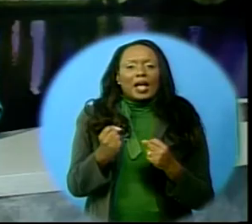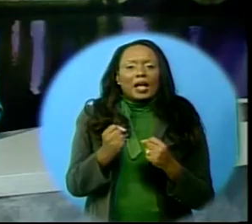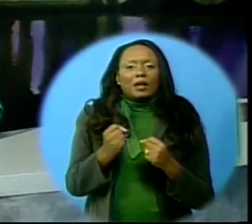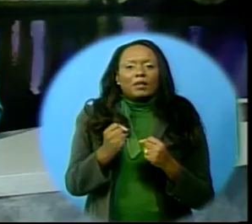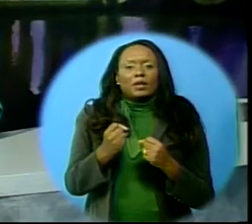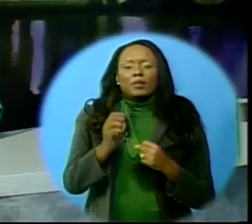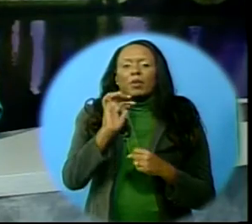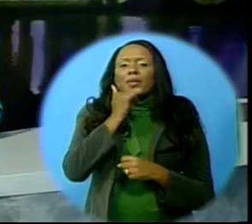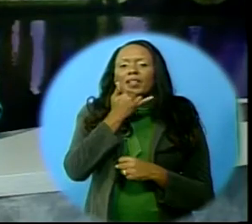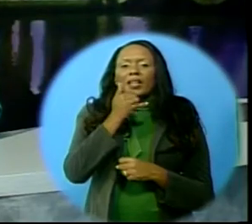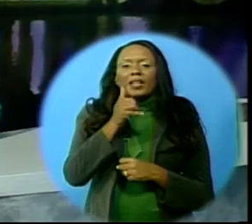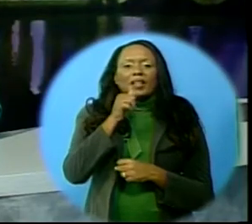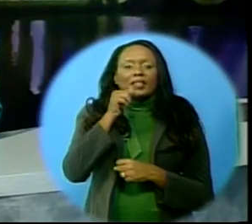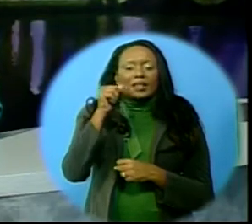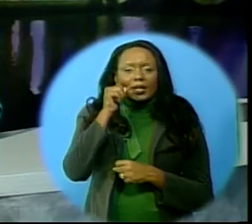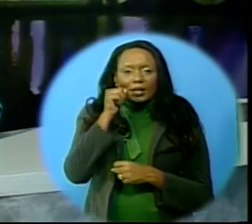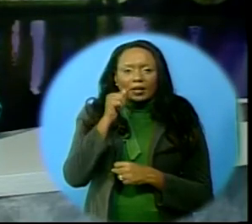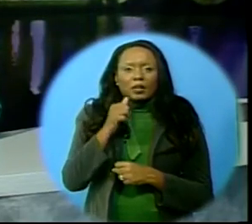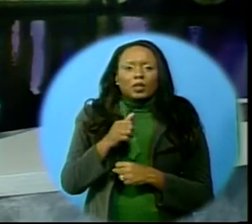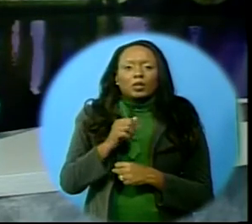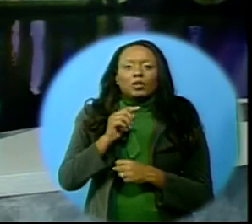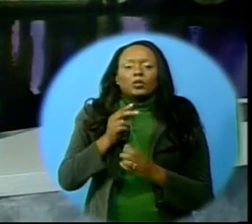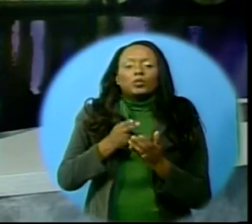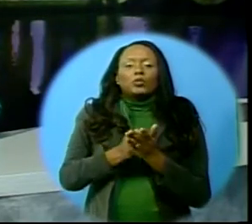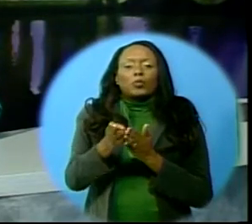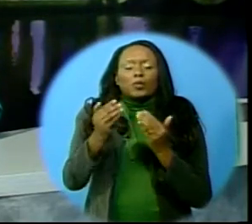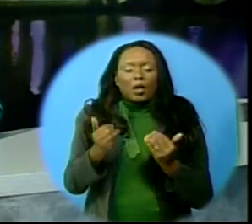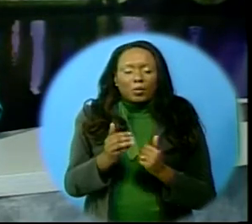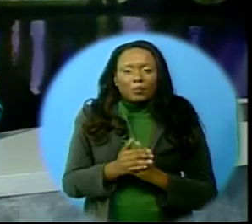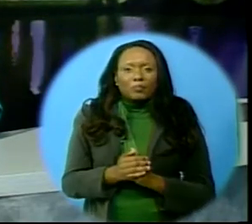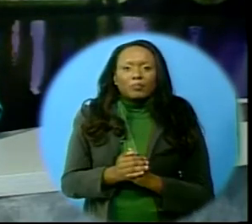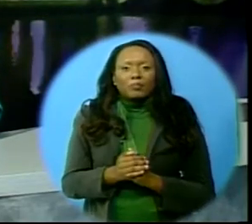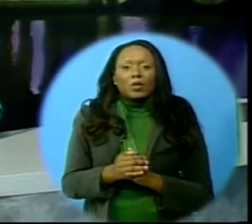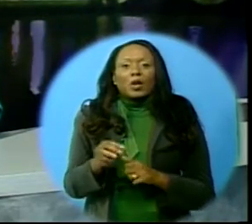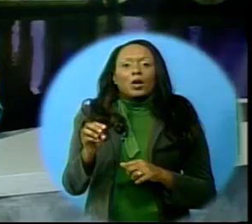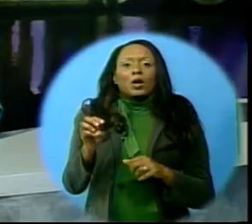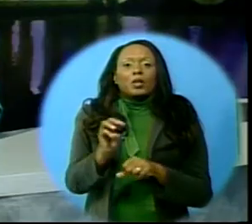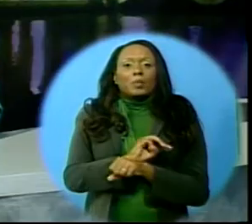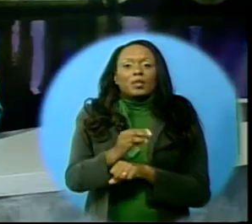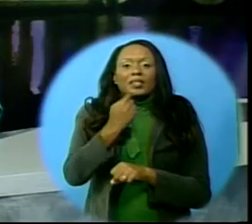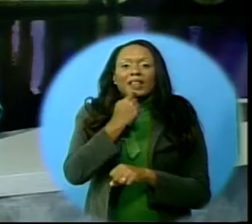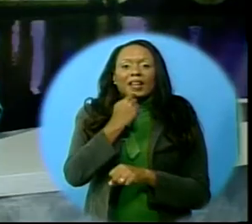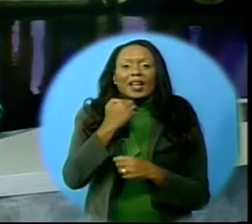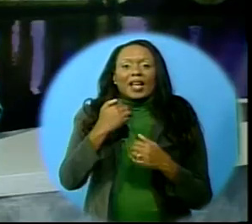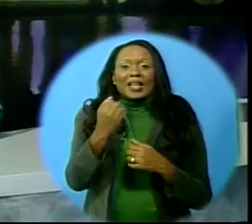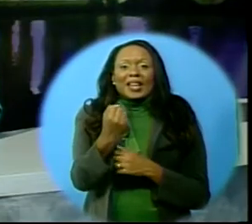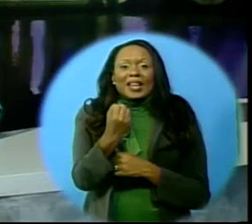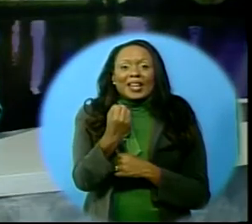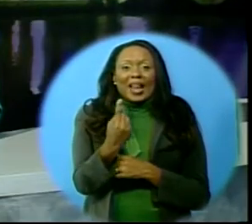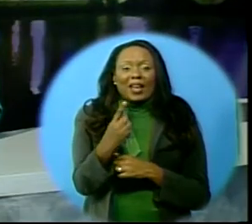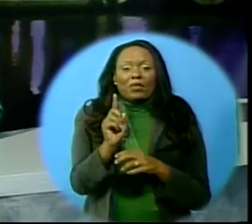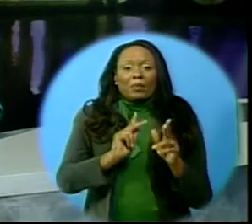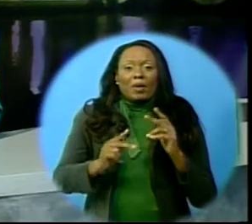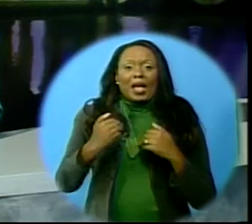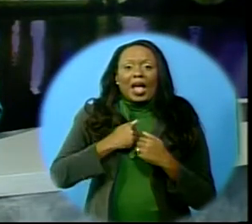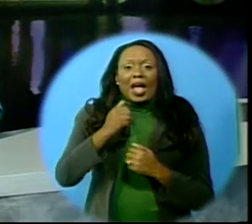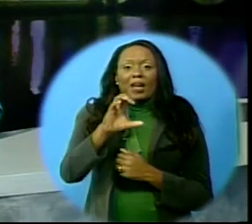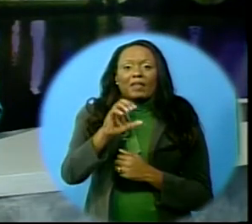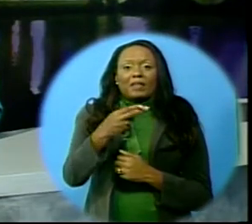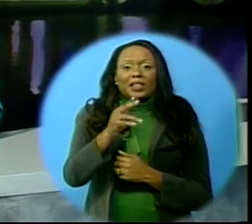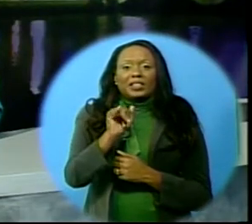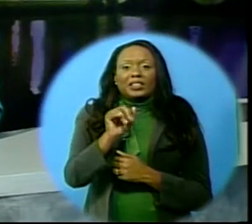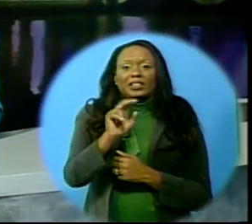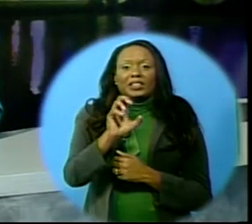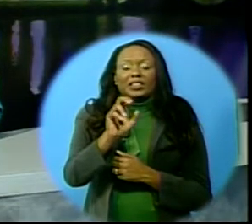issued on Thursday. According to the ministry, of the 11 cases of chikungunya which have been confirmed so far in